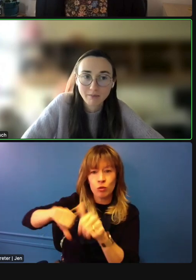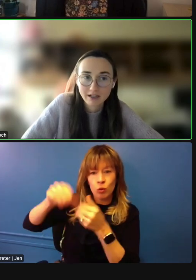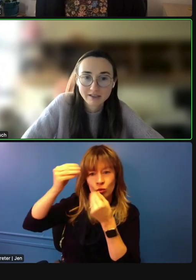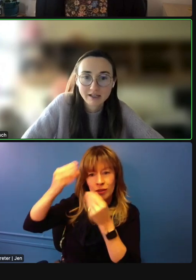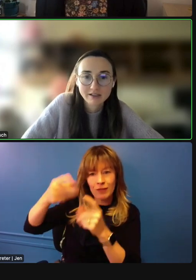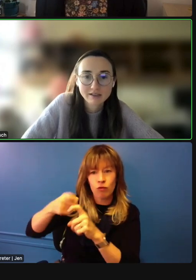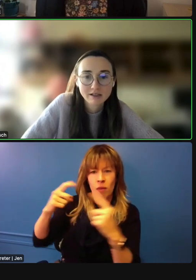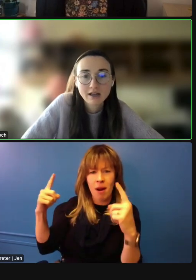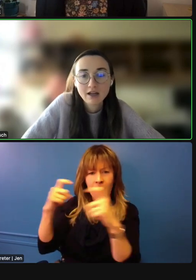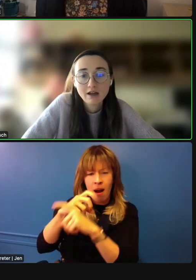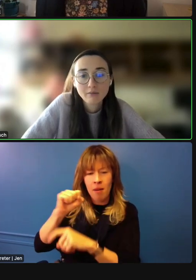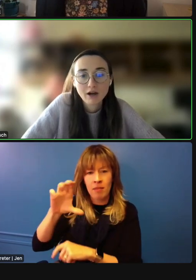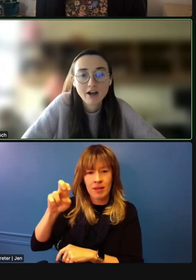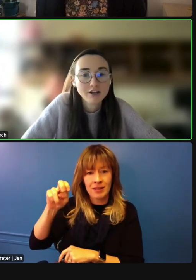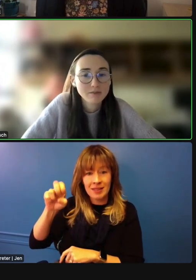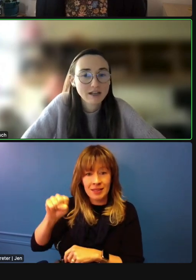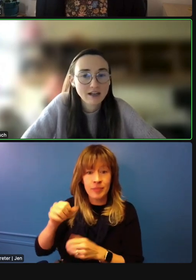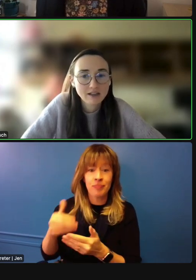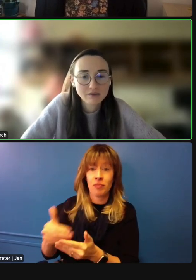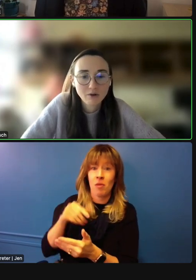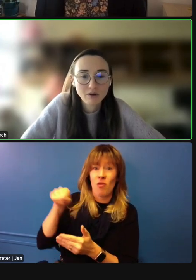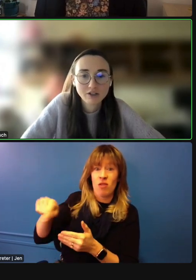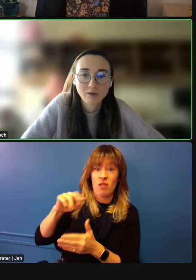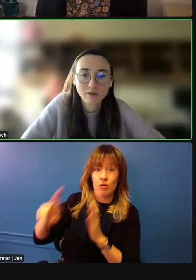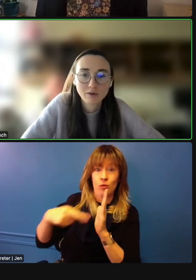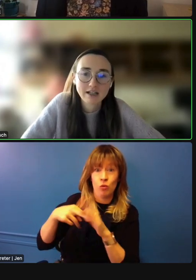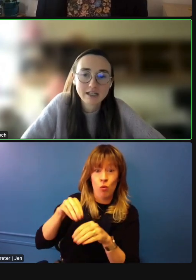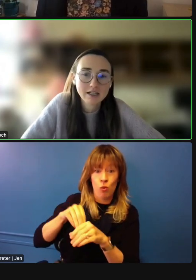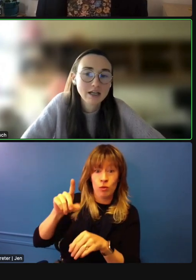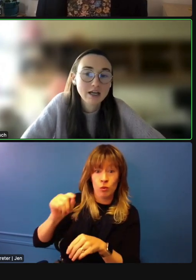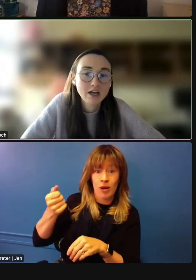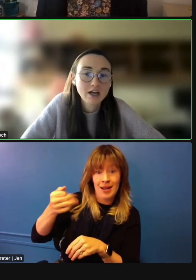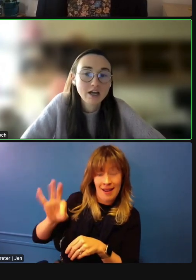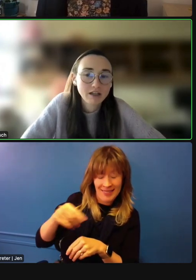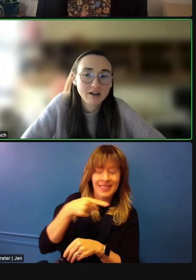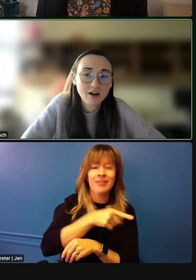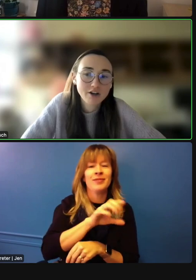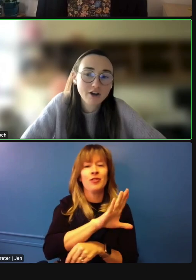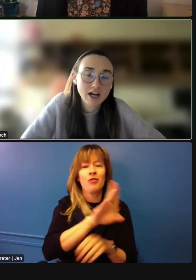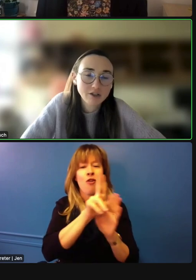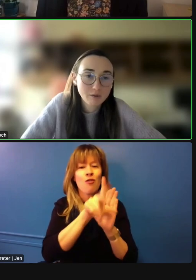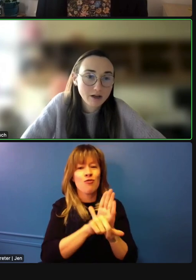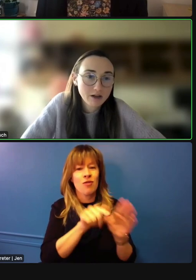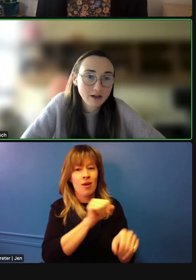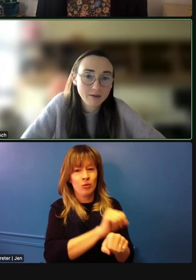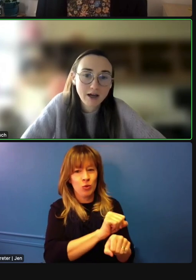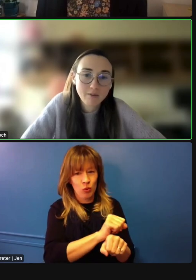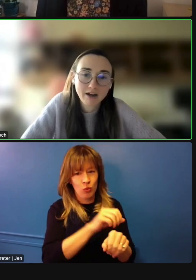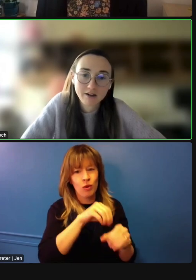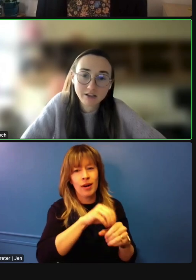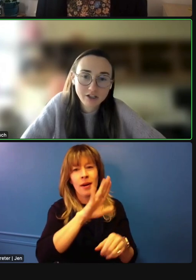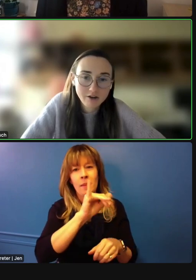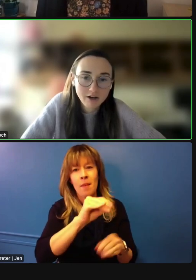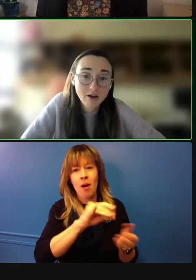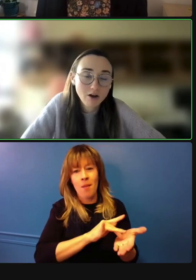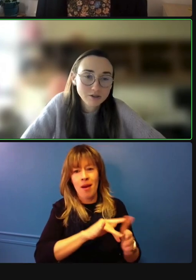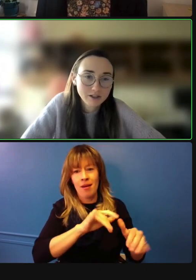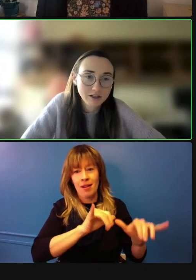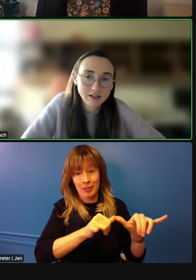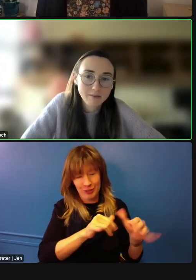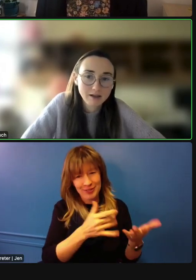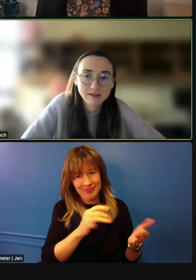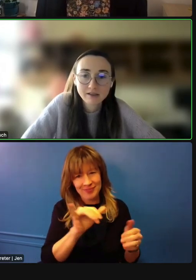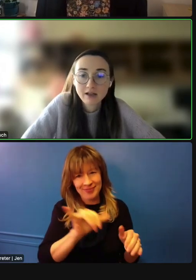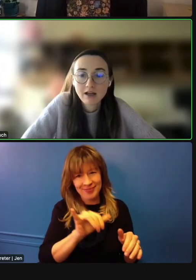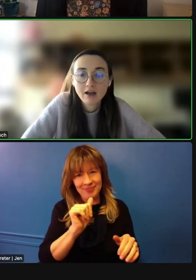from complex scenes. Prior to beginning this role in 2019, she completed her undergraduate work in biomedical engineering, also